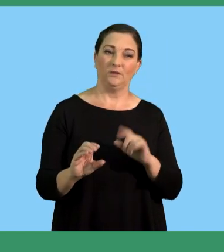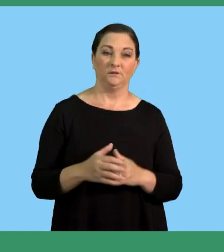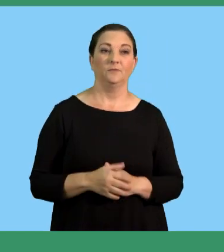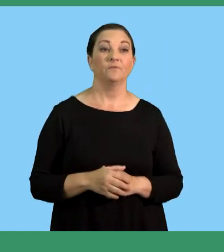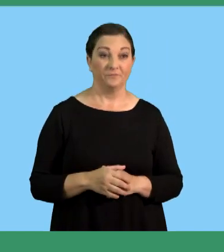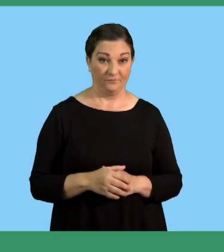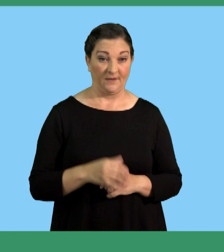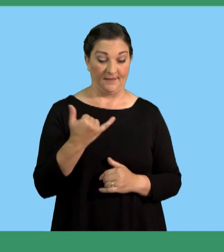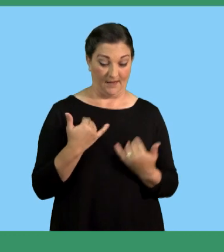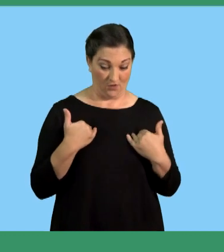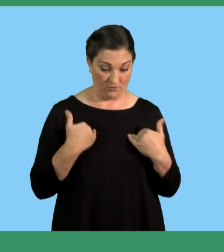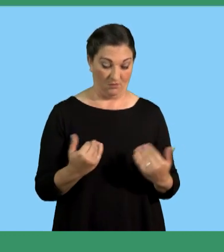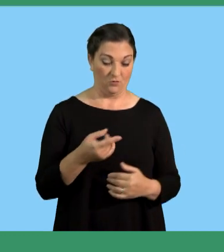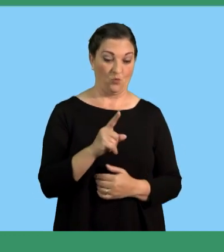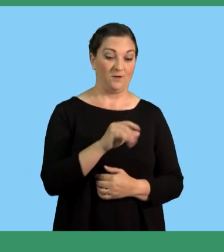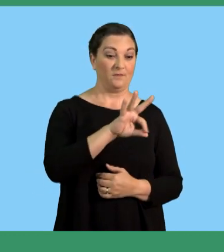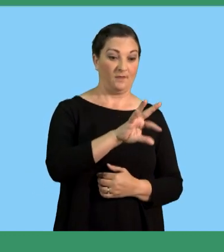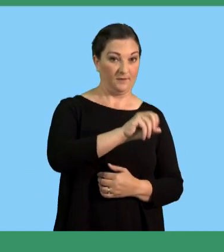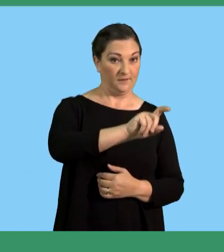is the principal amount there?